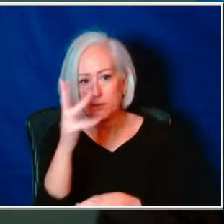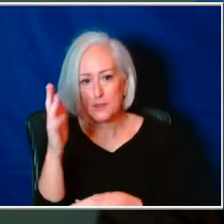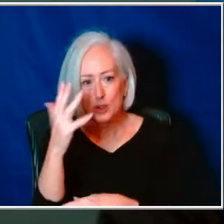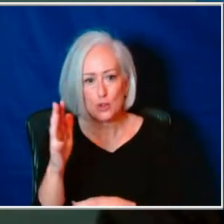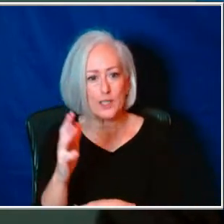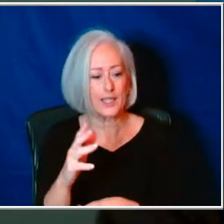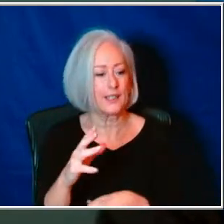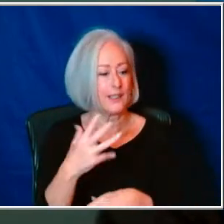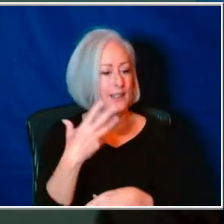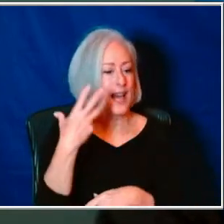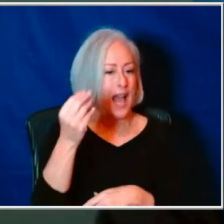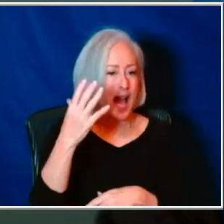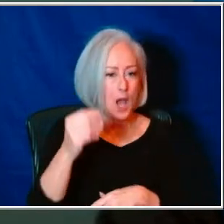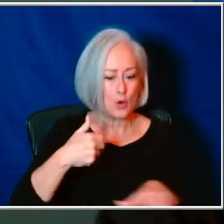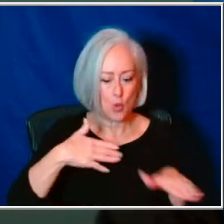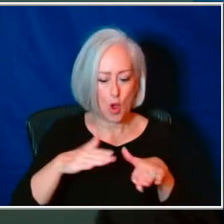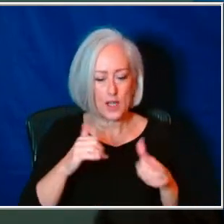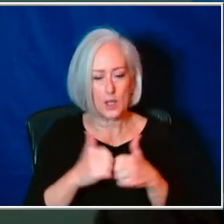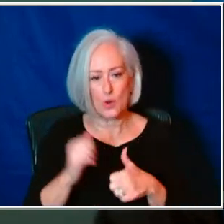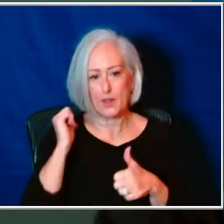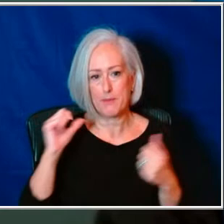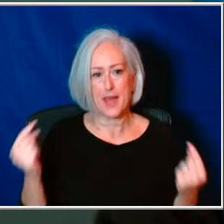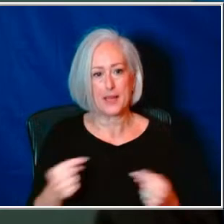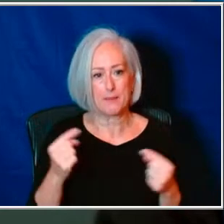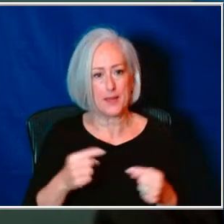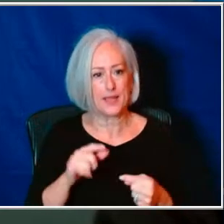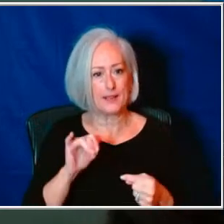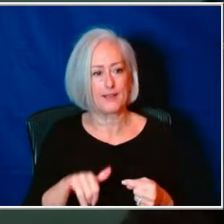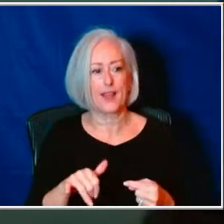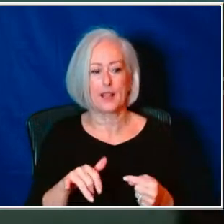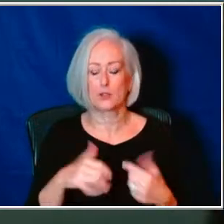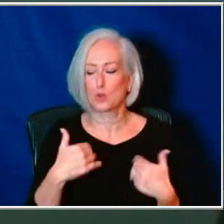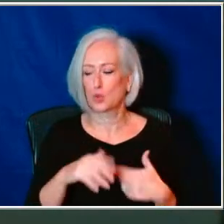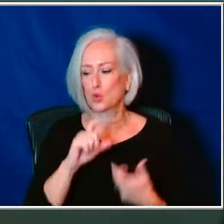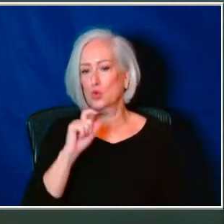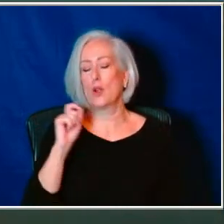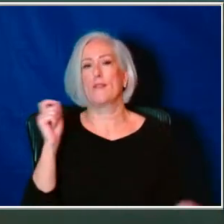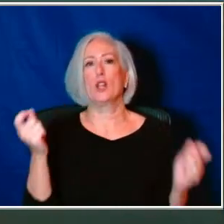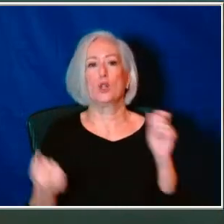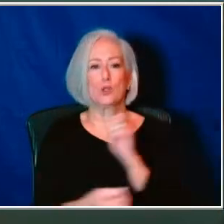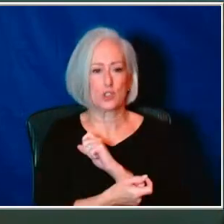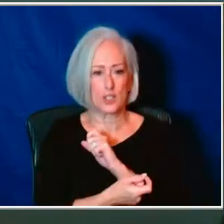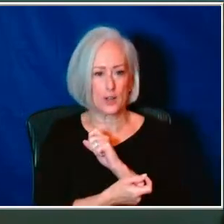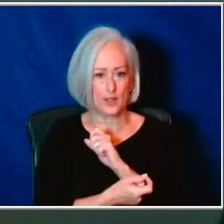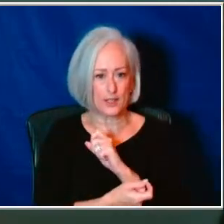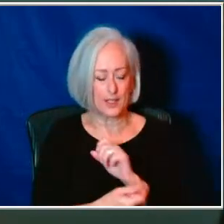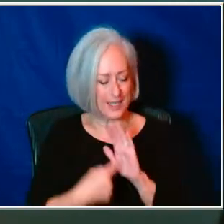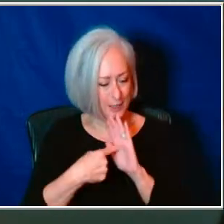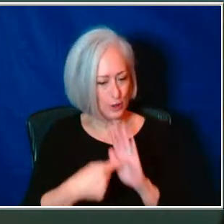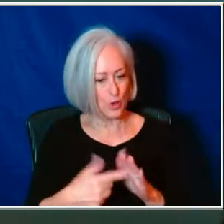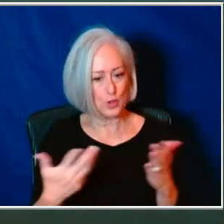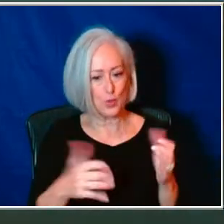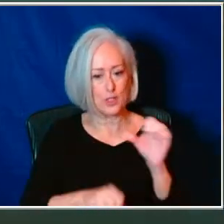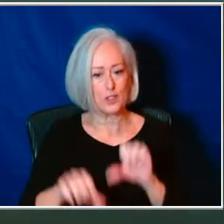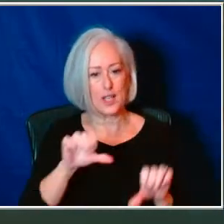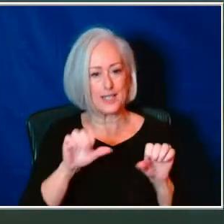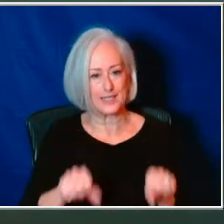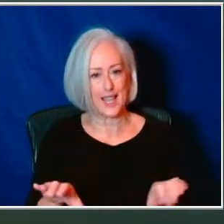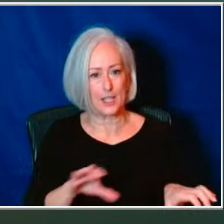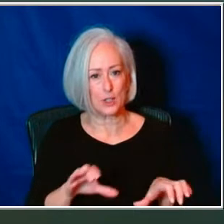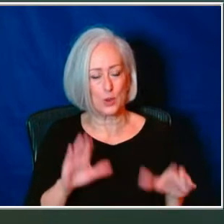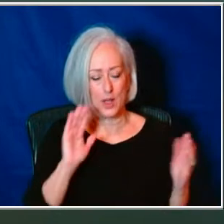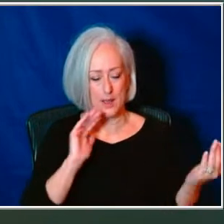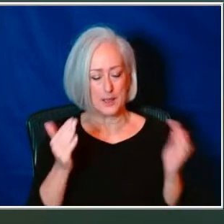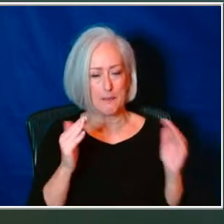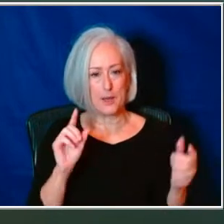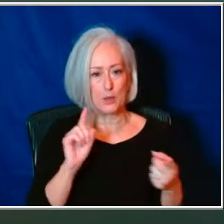is actually pretty revolutionary for a lot of people. And I think it shows us what science can do, as opposed to trying